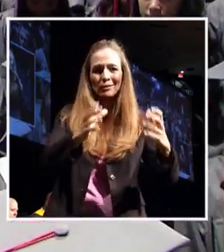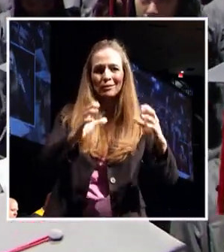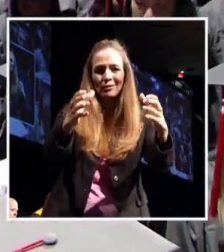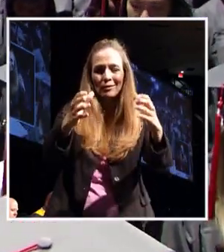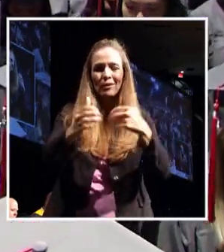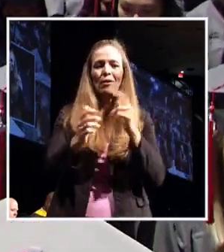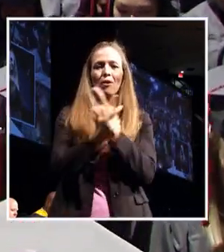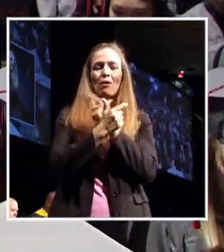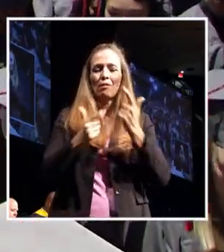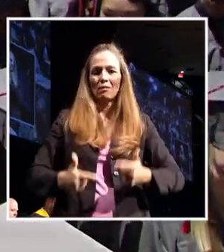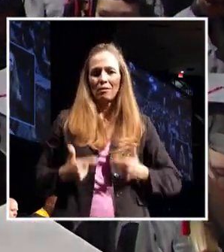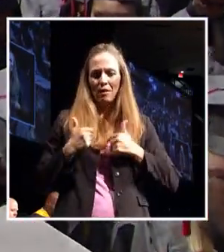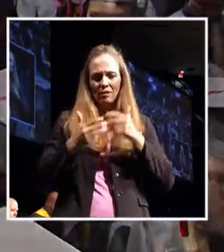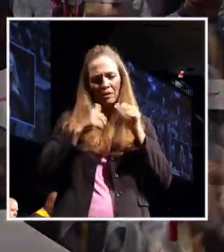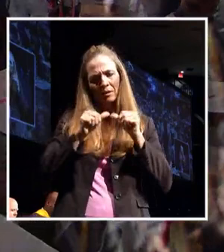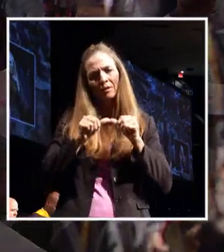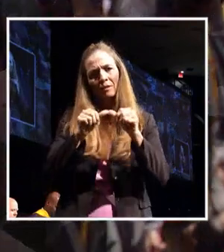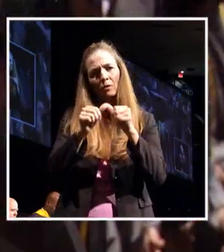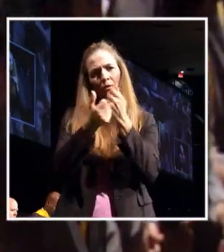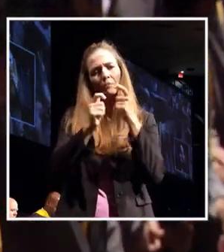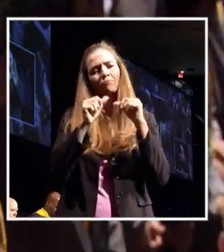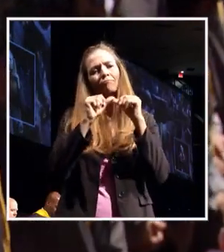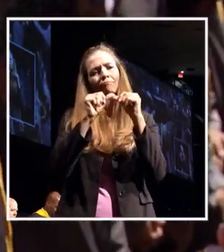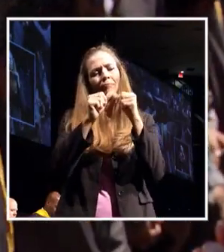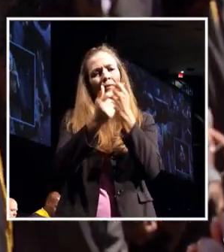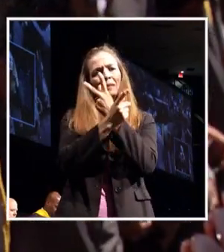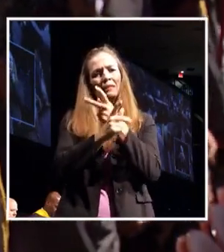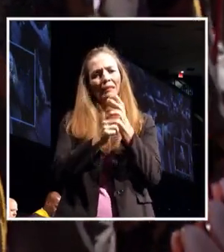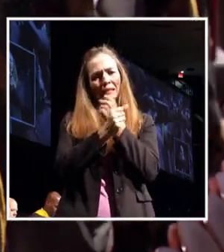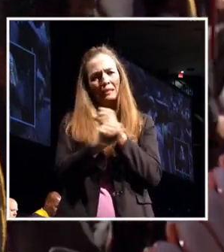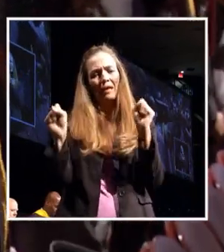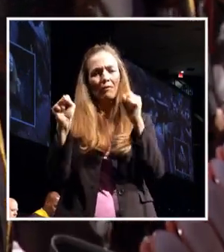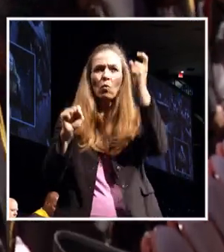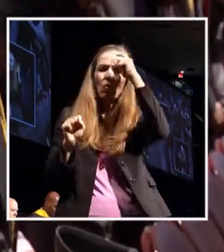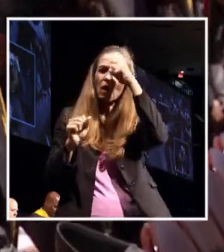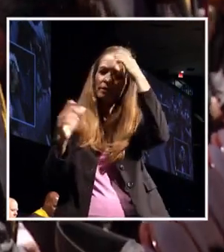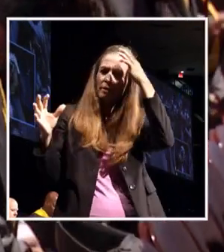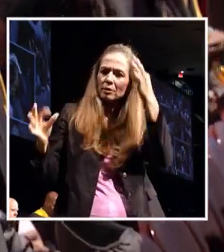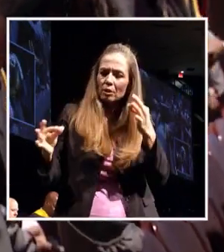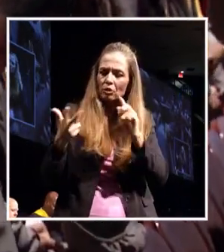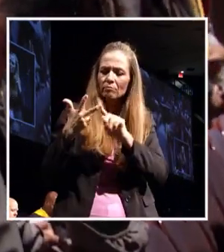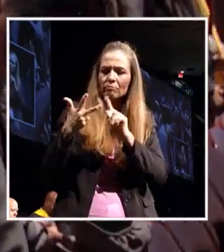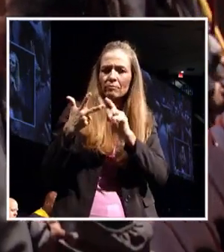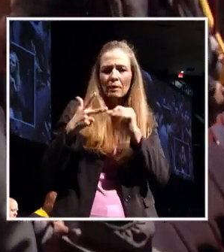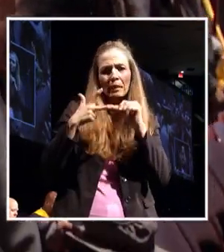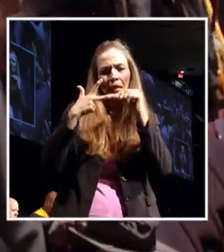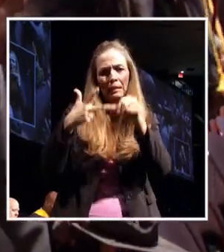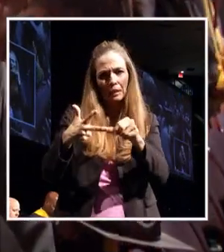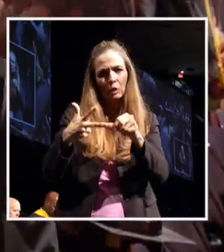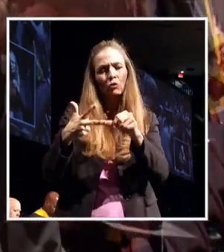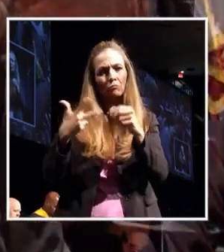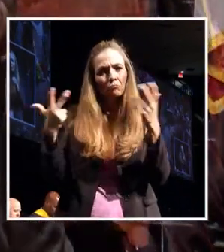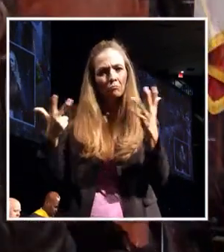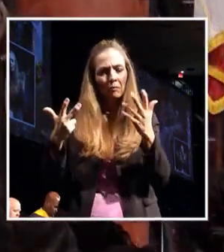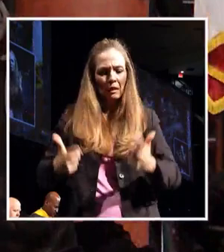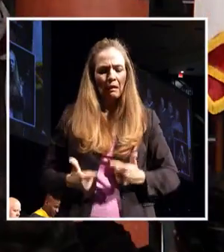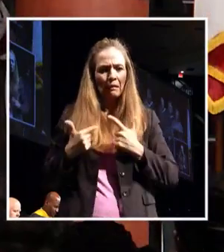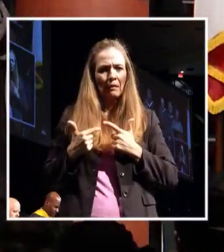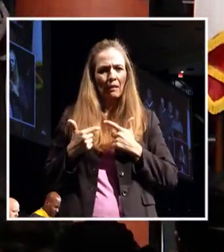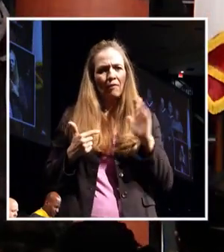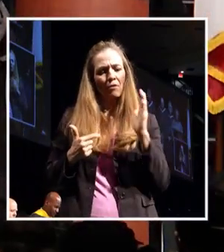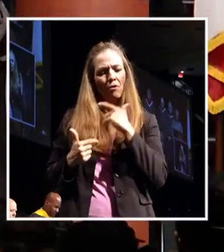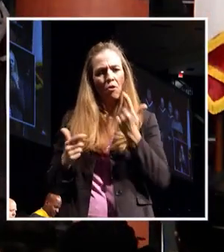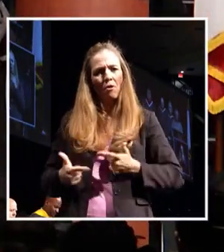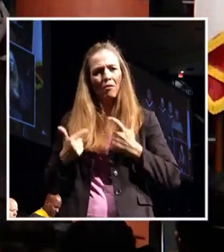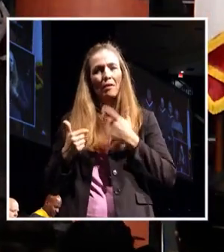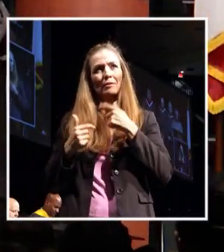lives, I ask that you would continue to keep us safe, cause us to make wise decisions, and to continue to live lives that would